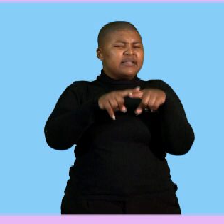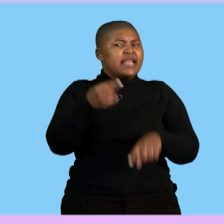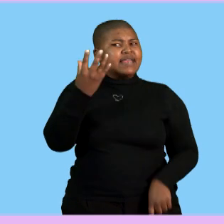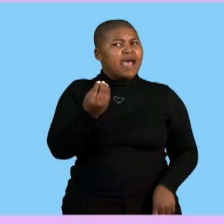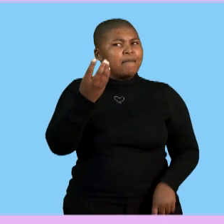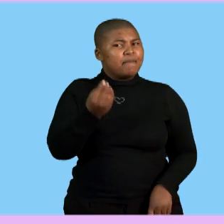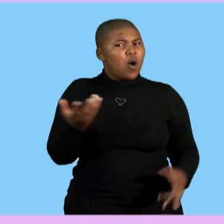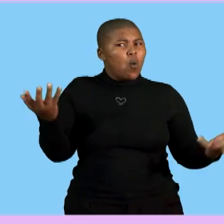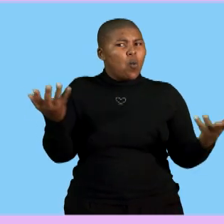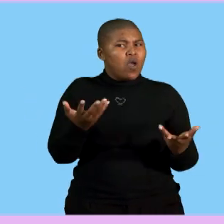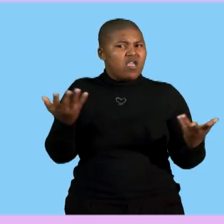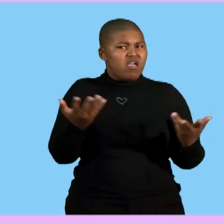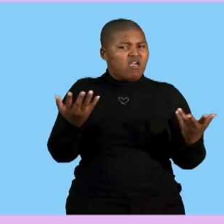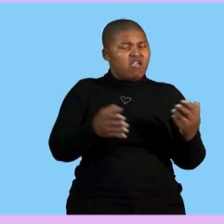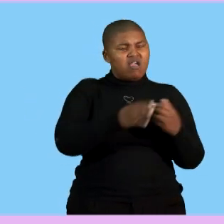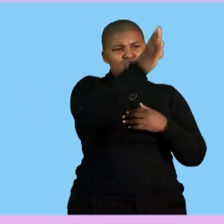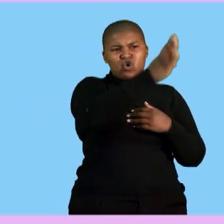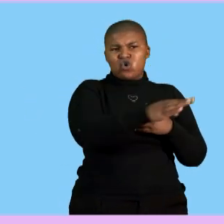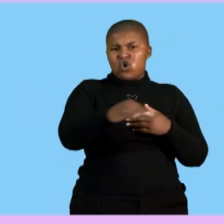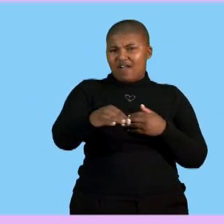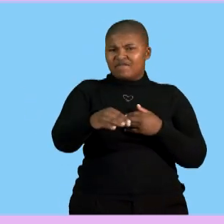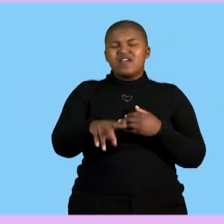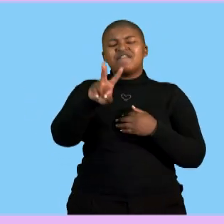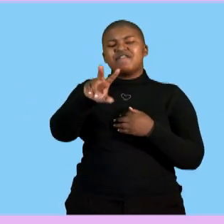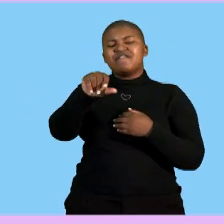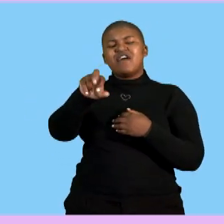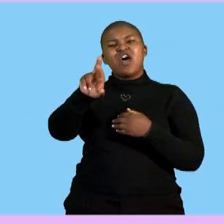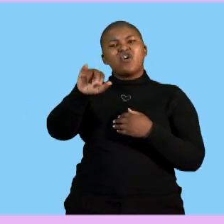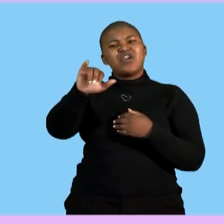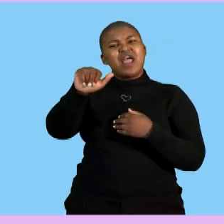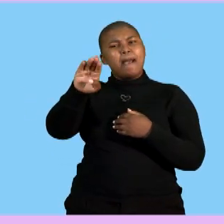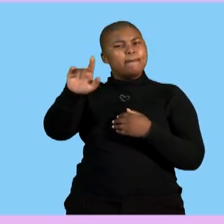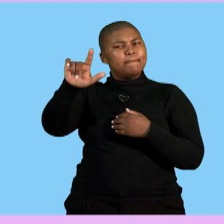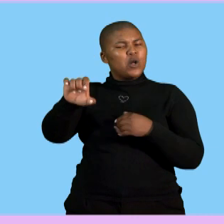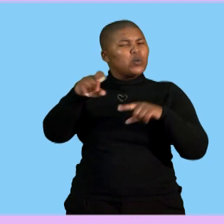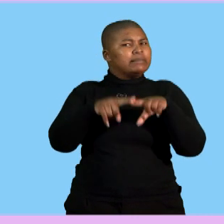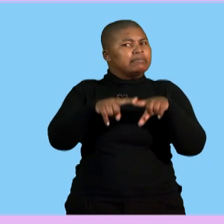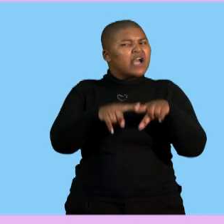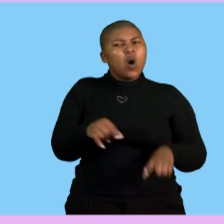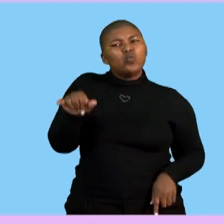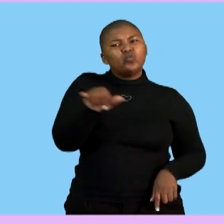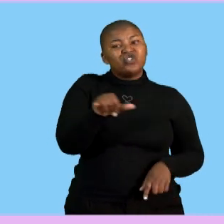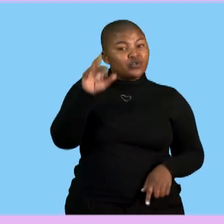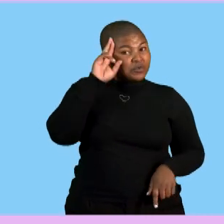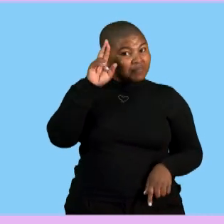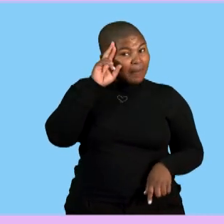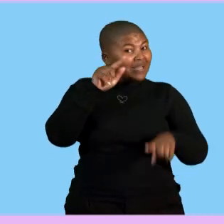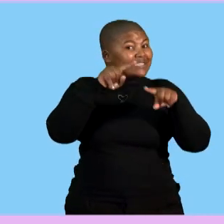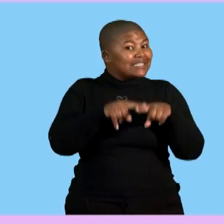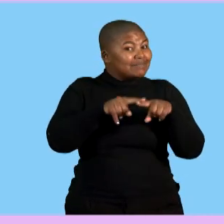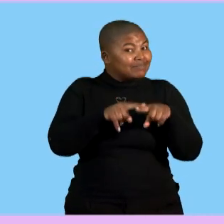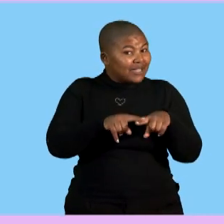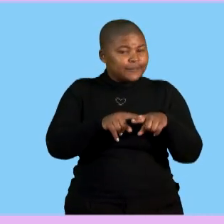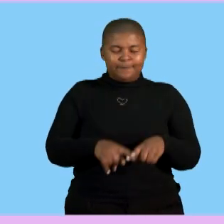the graph. Now remember, the dependent variable, something depends on another. January